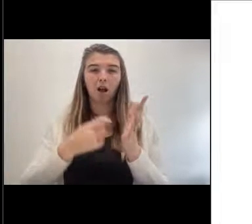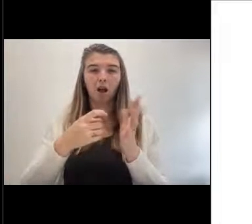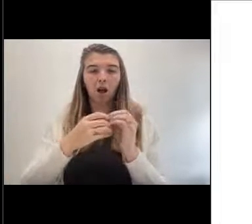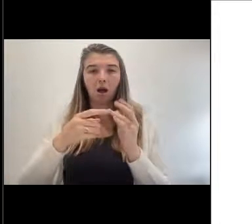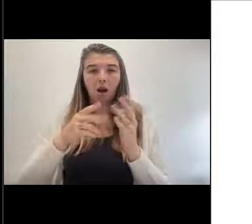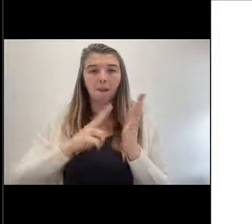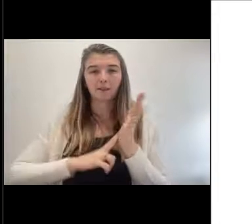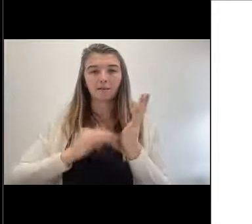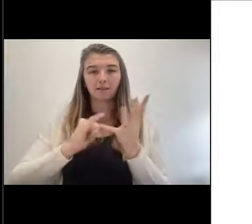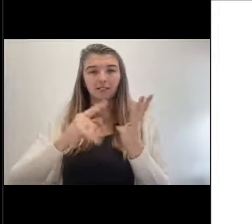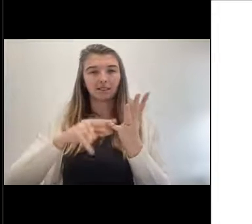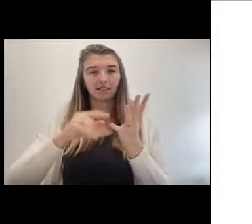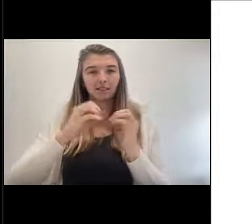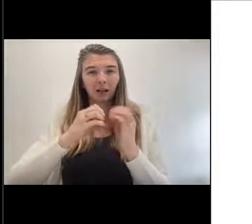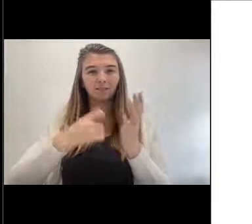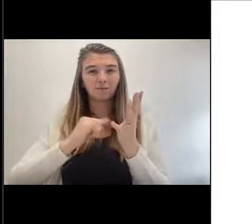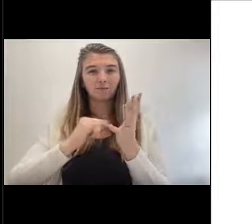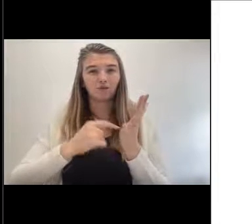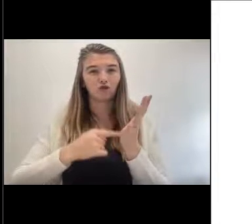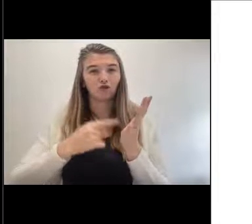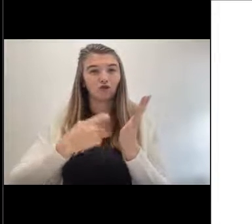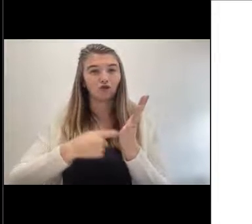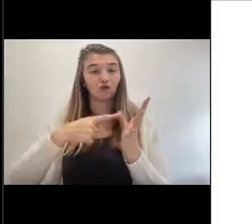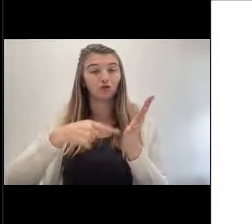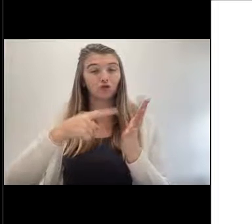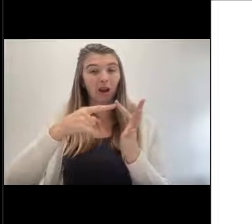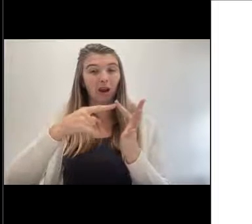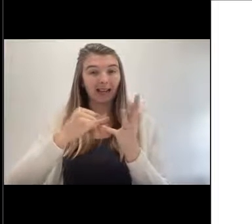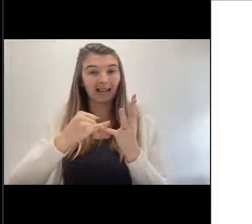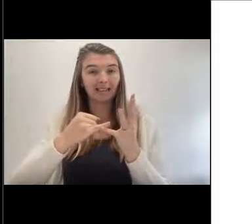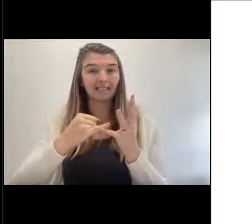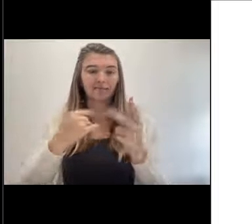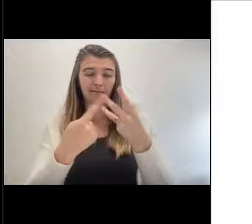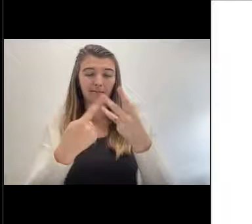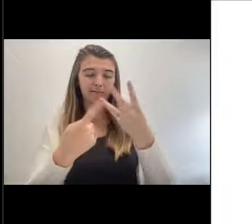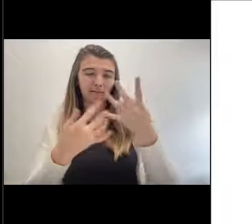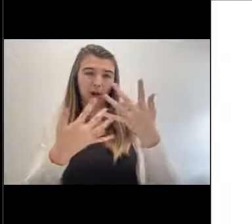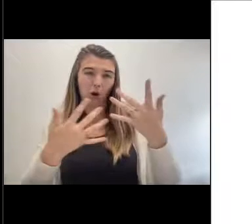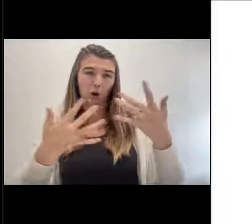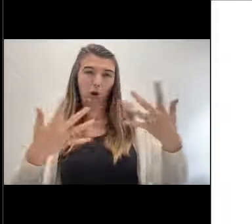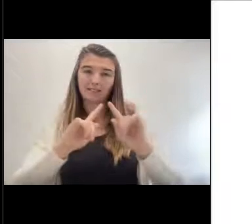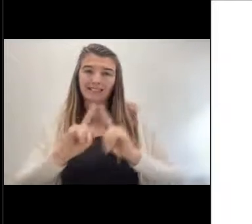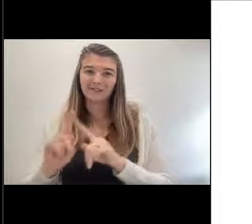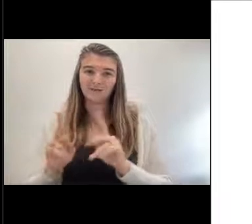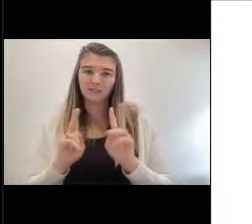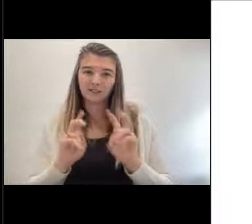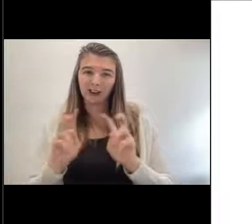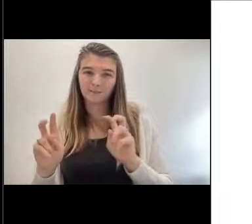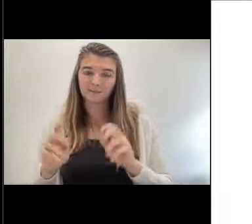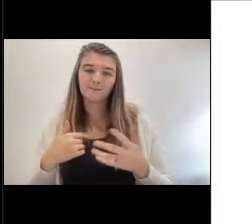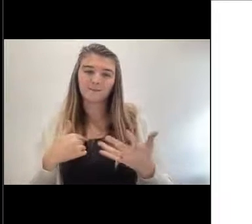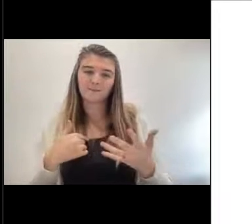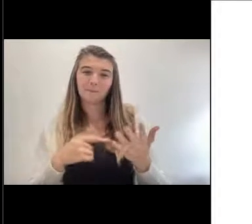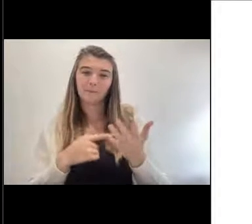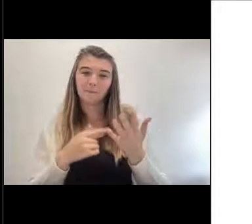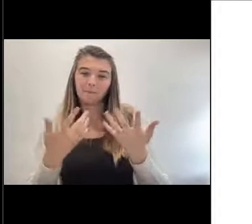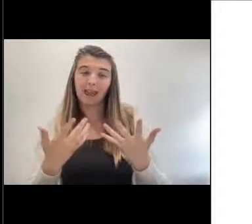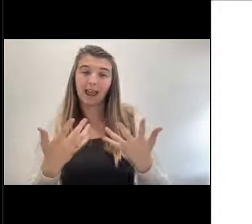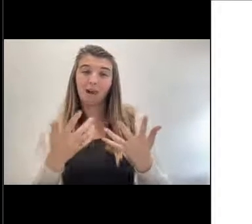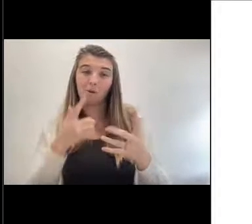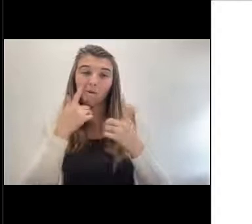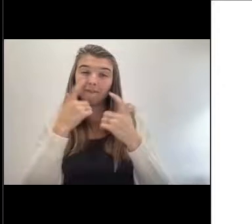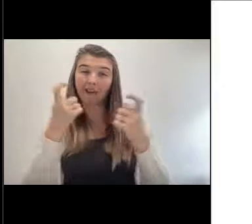glycerol, terephthalic acid, ethylene glycol, and many others. And we have shown that depending on the choice